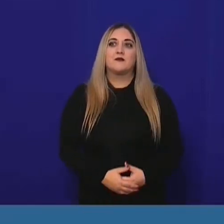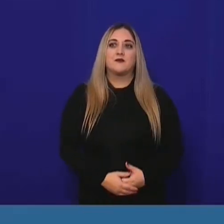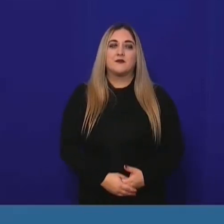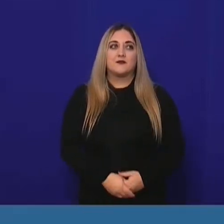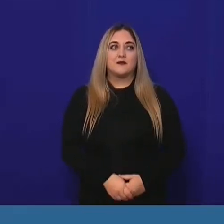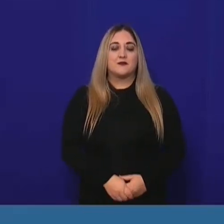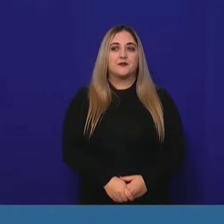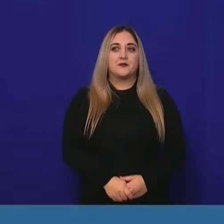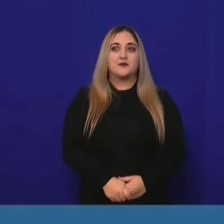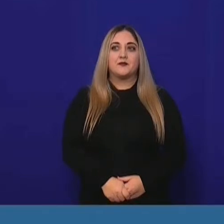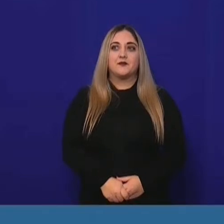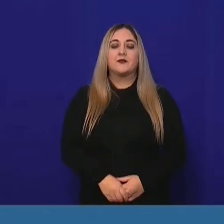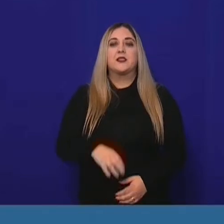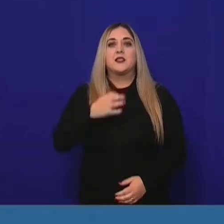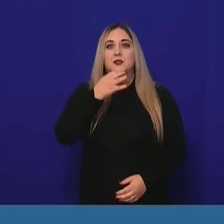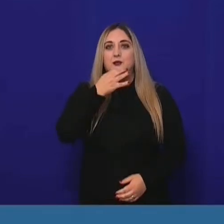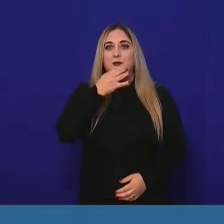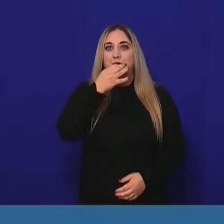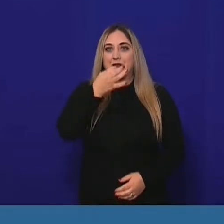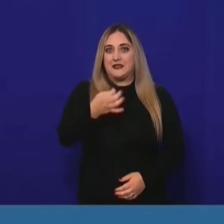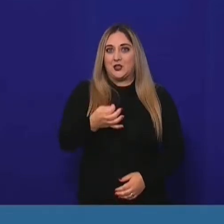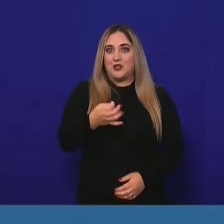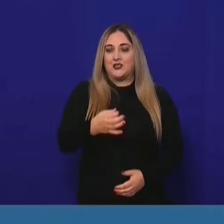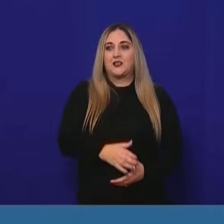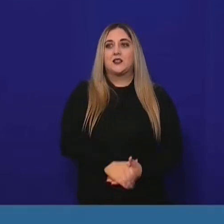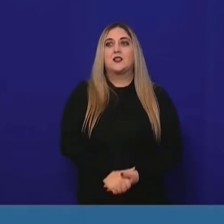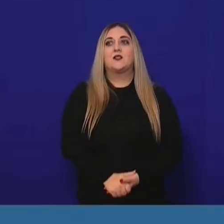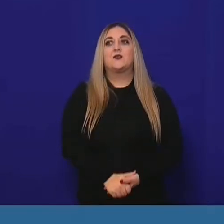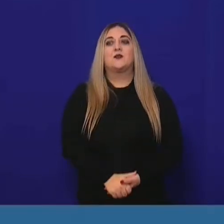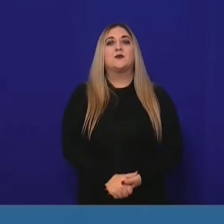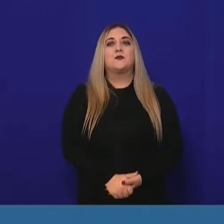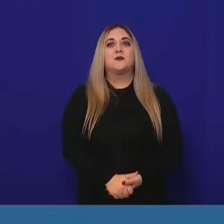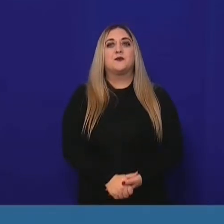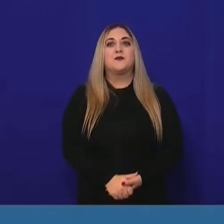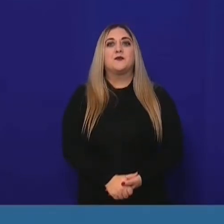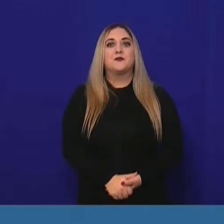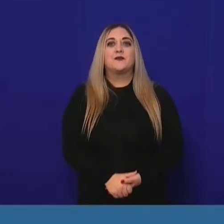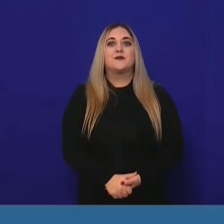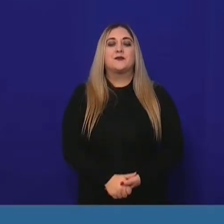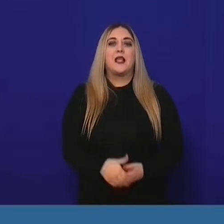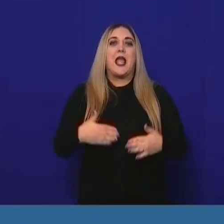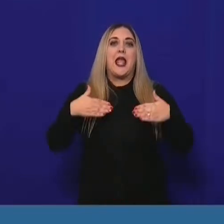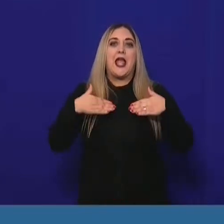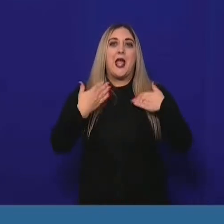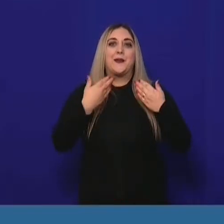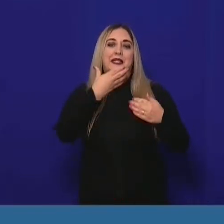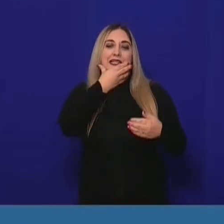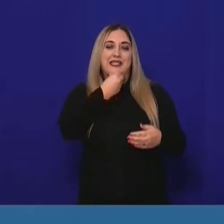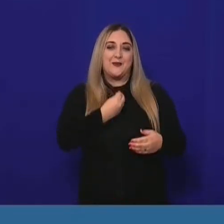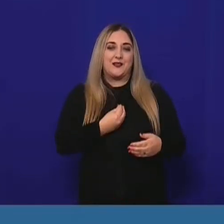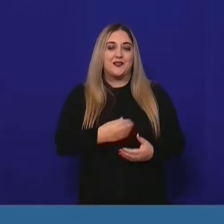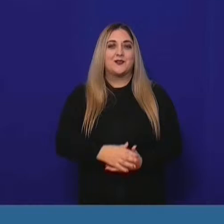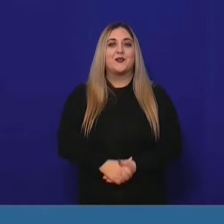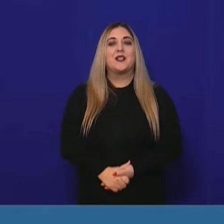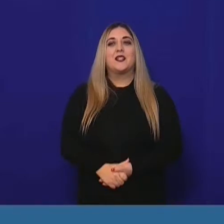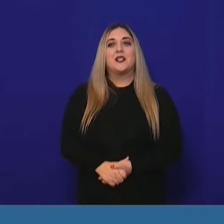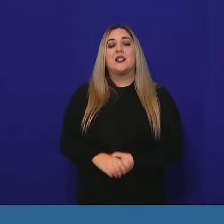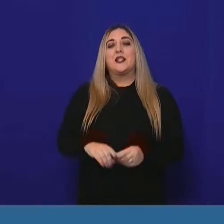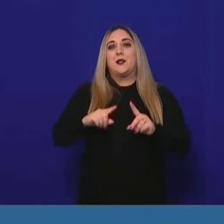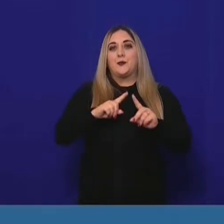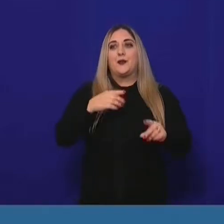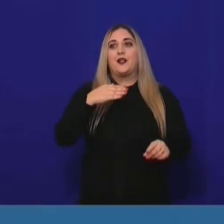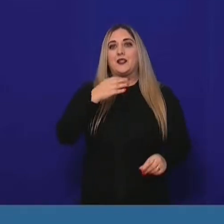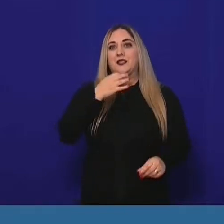Nsellim lek Professur Gawxi Francisco Gatania Net News qabel xejn nixtieq inawguralek il-festi tajba. Ma nafx forsi tista'